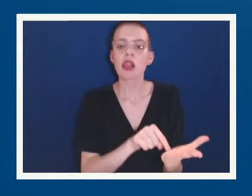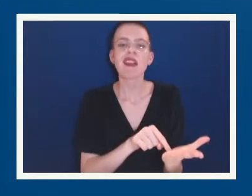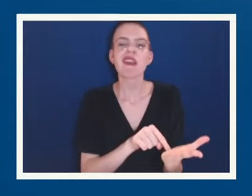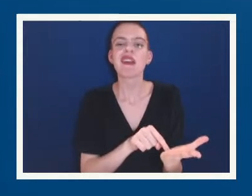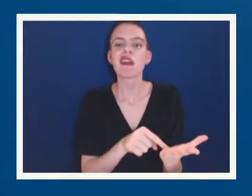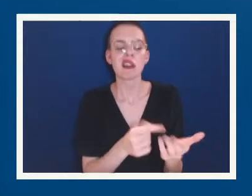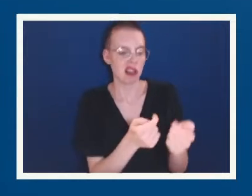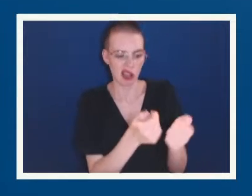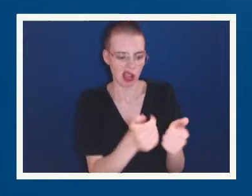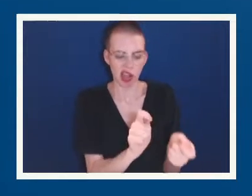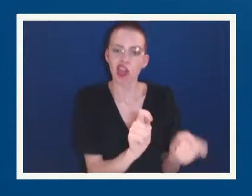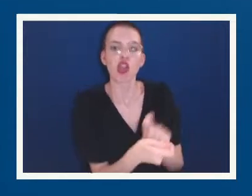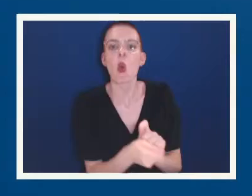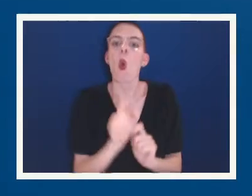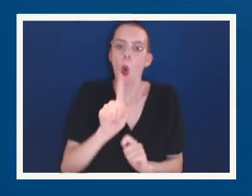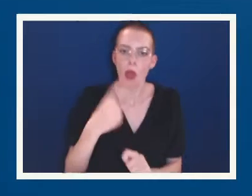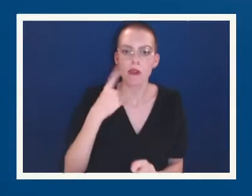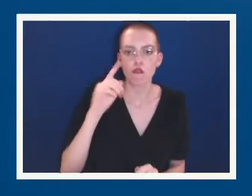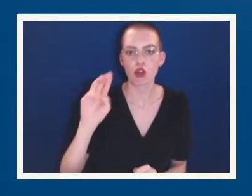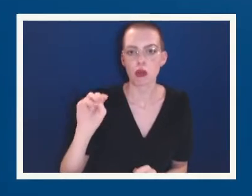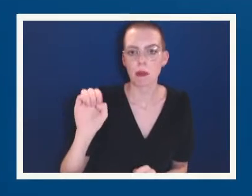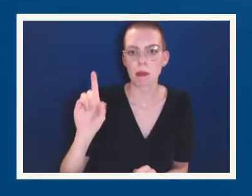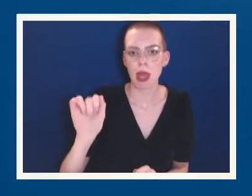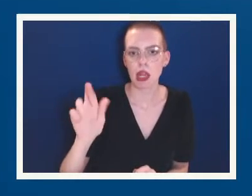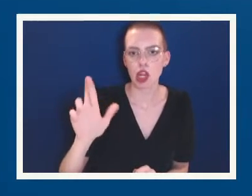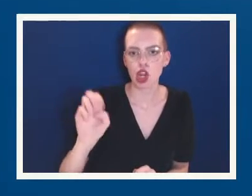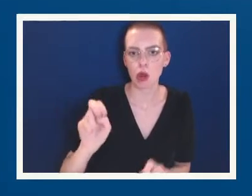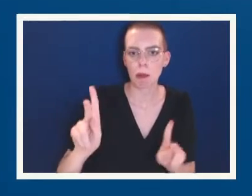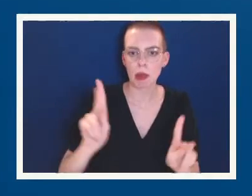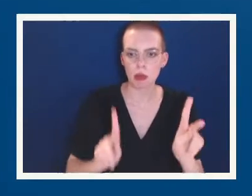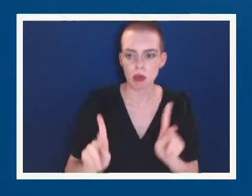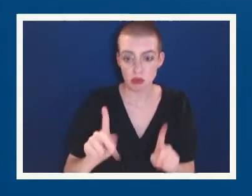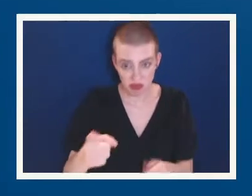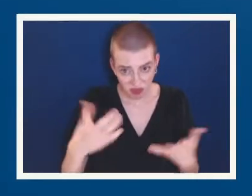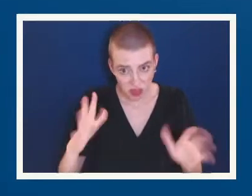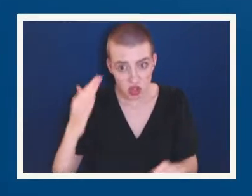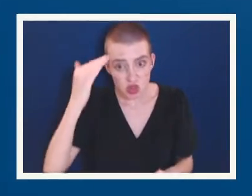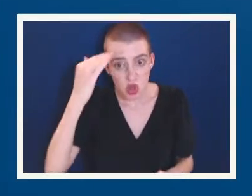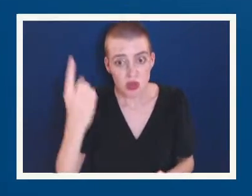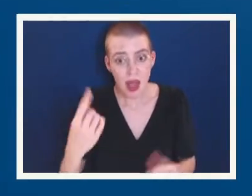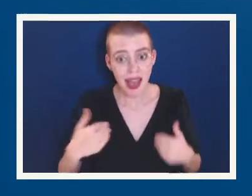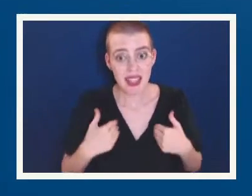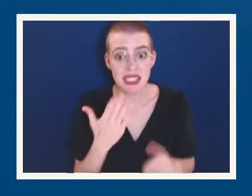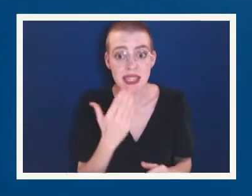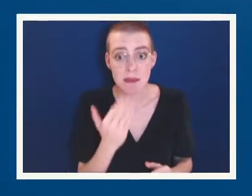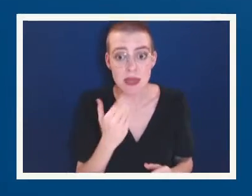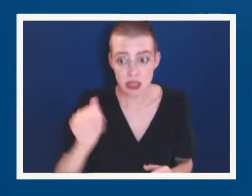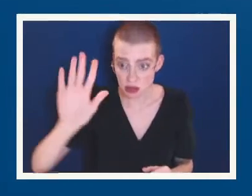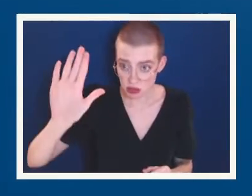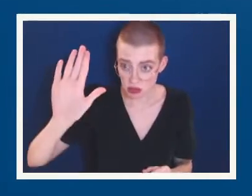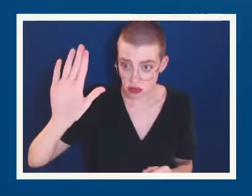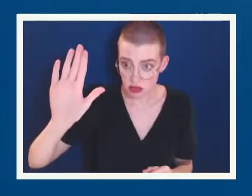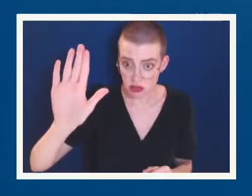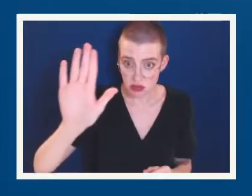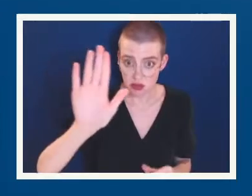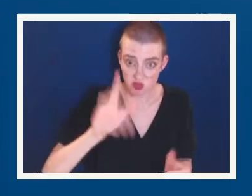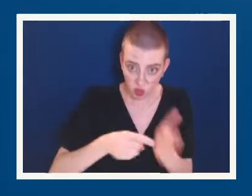but everyone. How many of you know somebody who has to take insulin for diabetes? Look